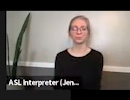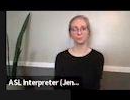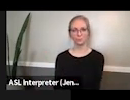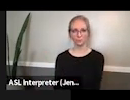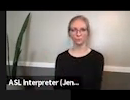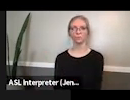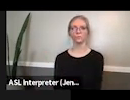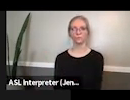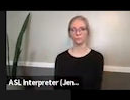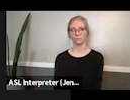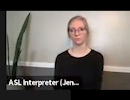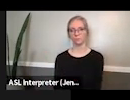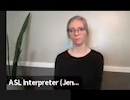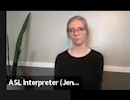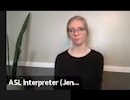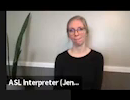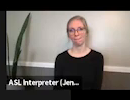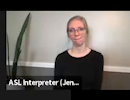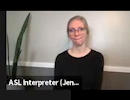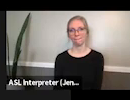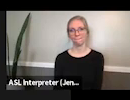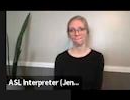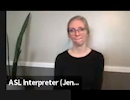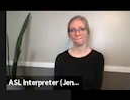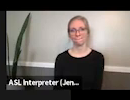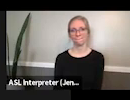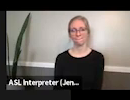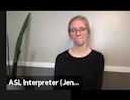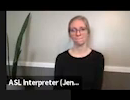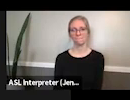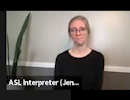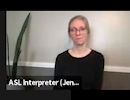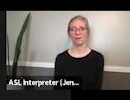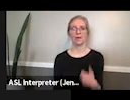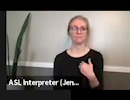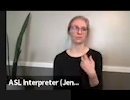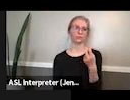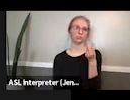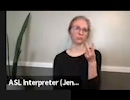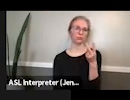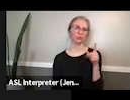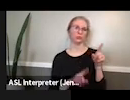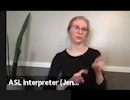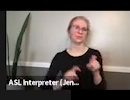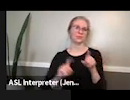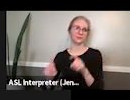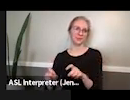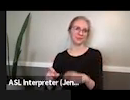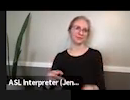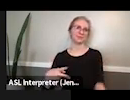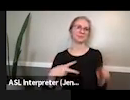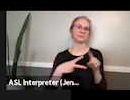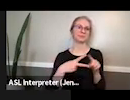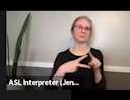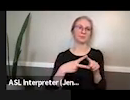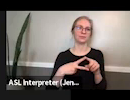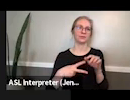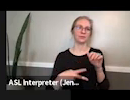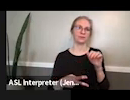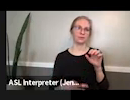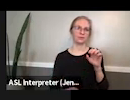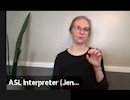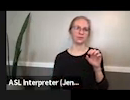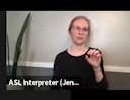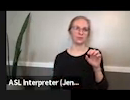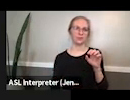talk about 2 different tests for newborn hearing screening. One is the autoacoustic emissions.